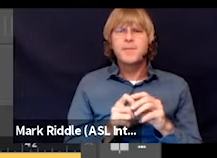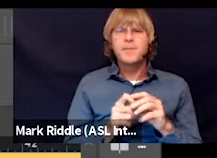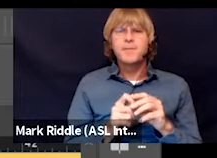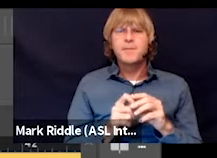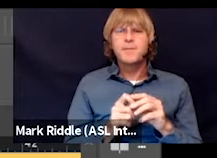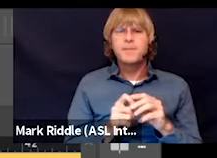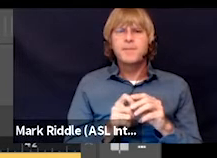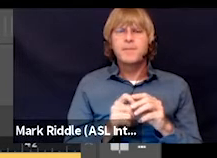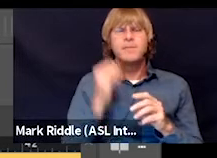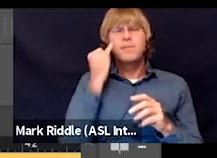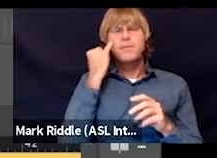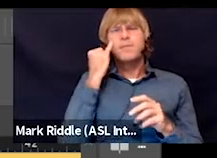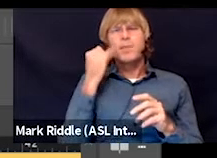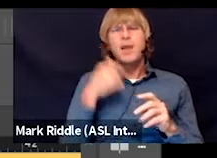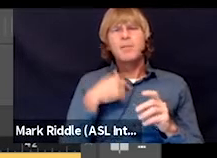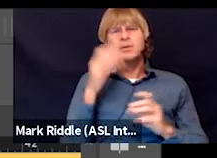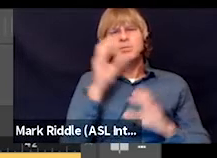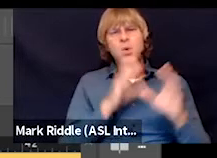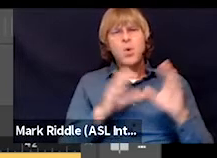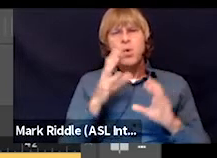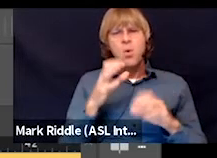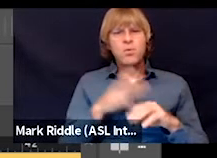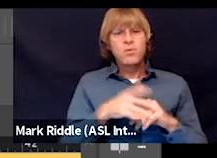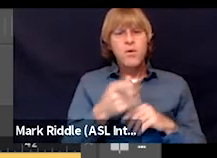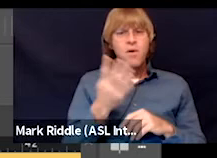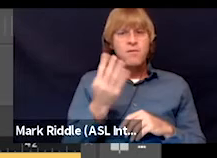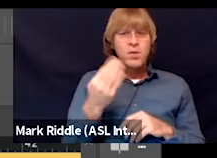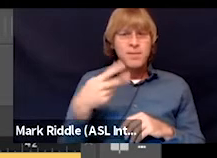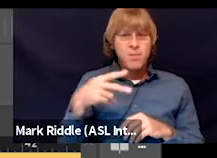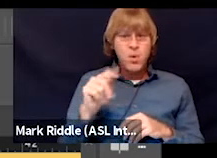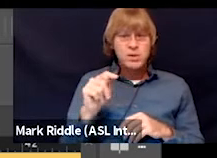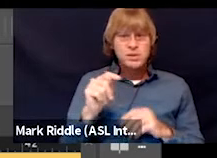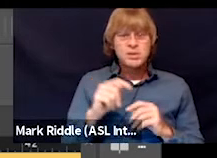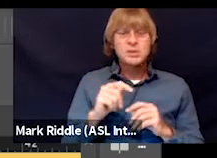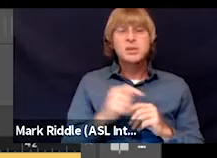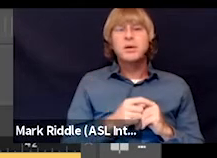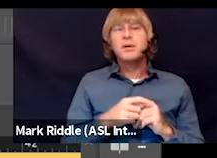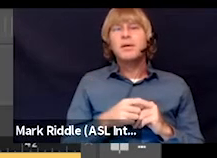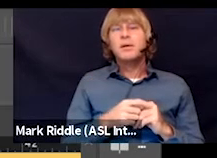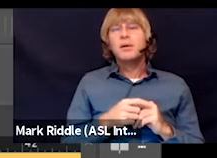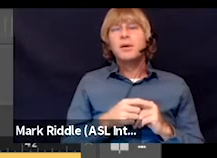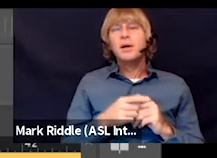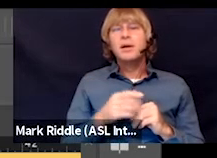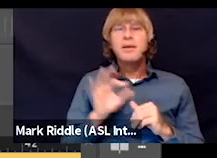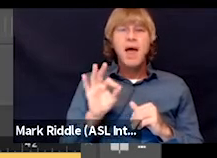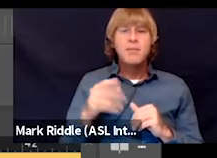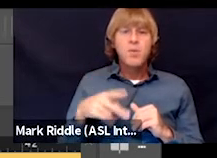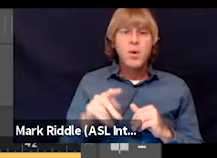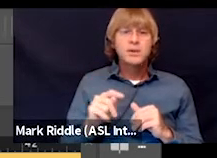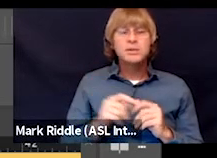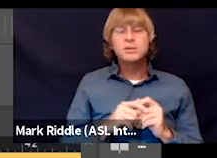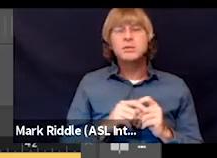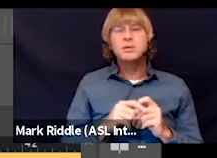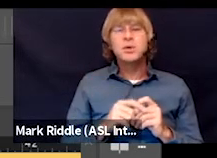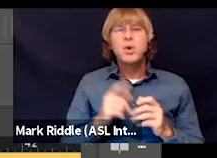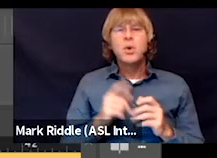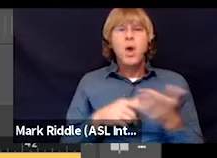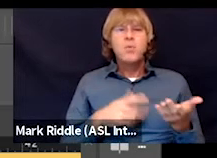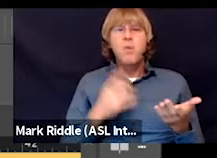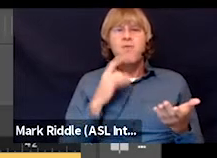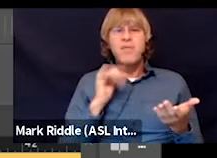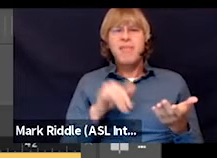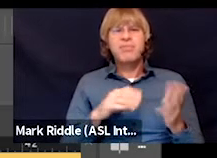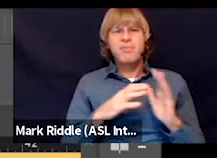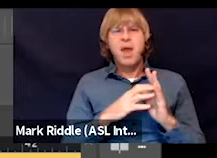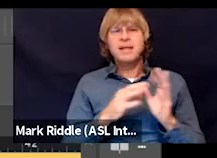Let's say I'm exploring, do I want it on 14-point? Do I want it 9? What do I want for my